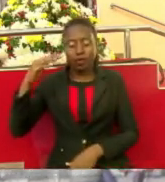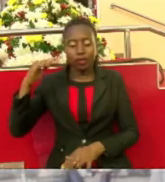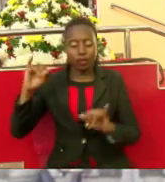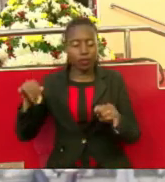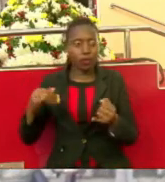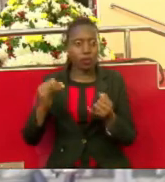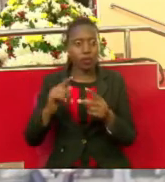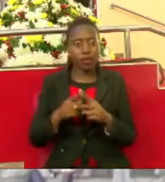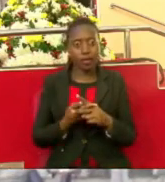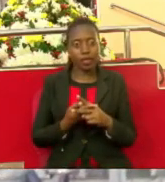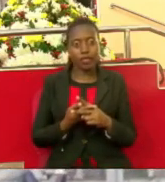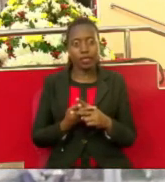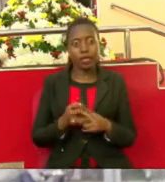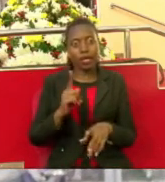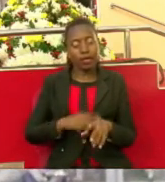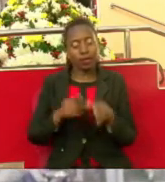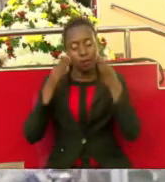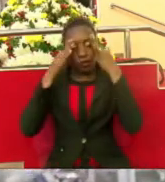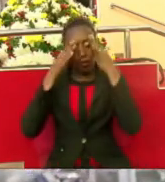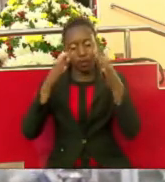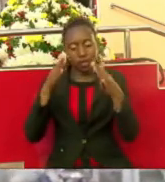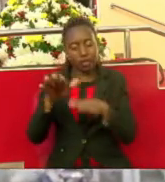And the moment you commit everything to God,